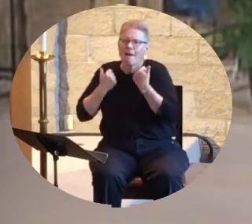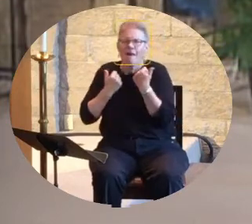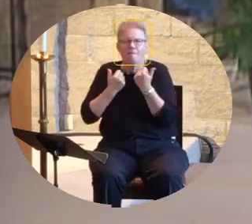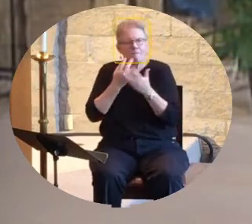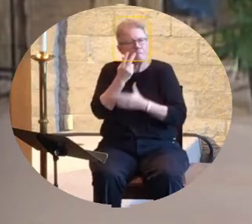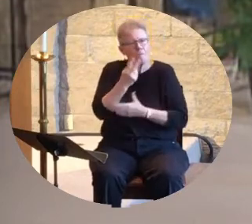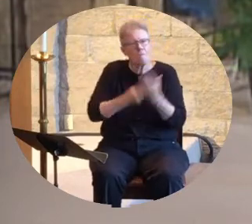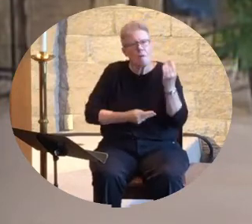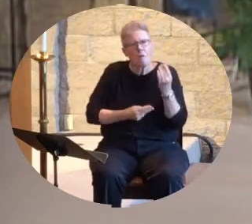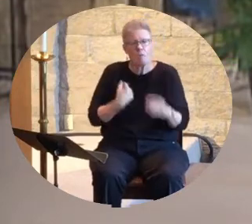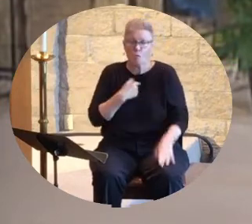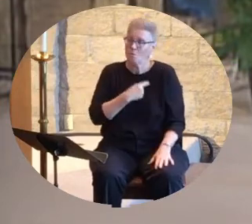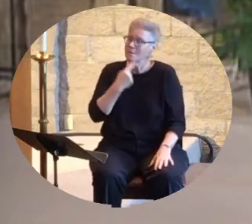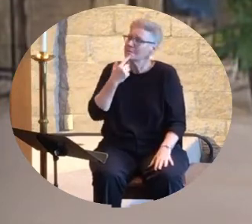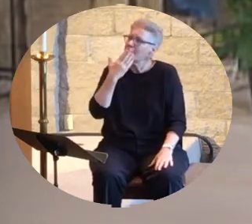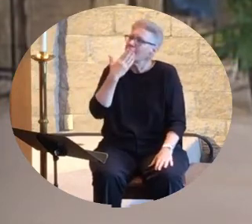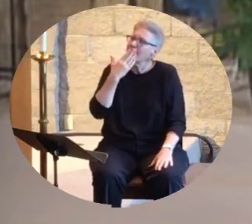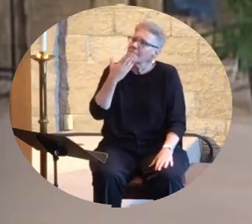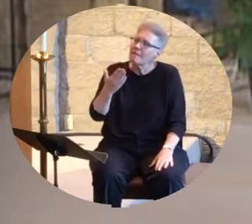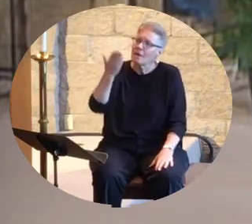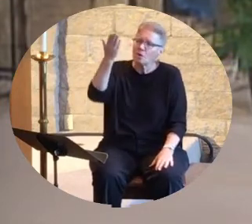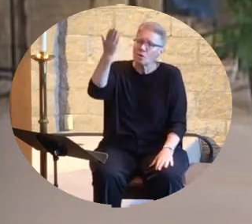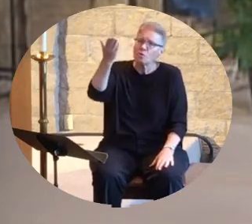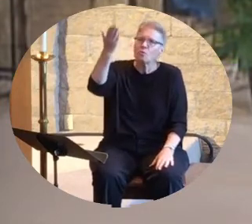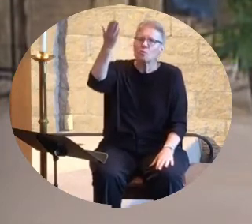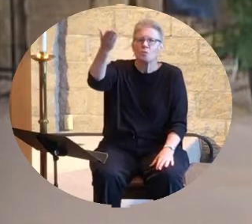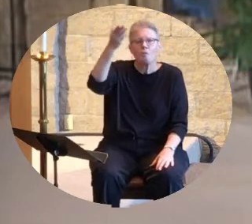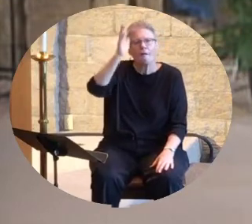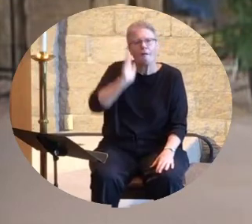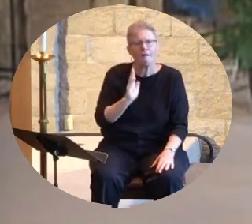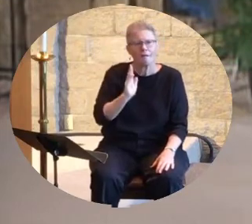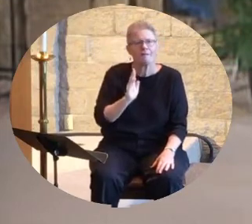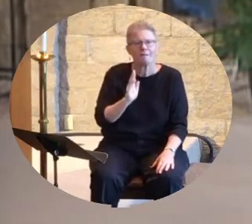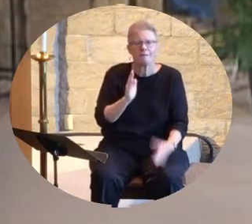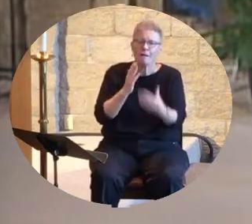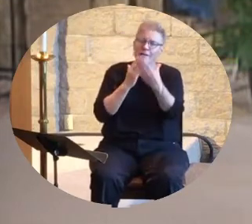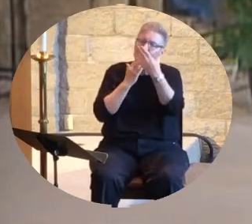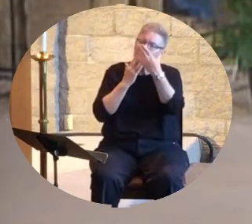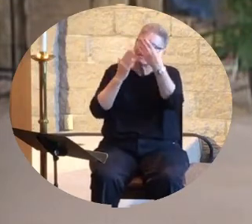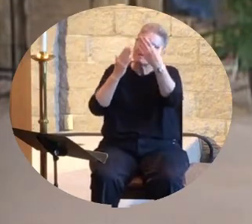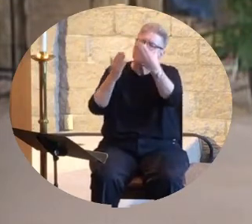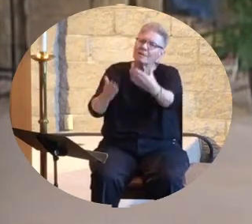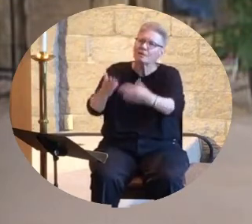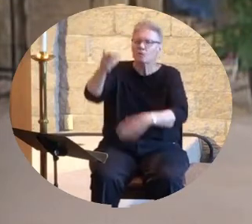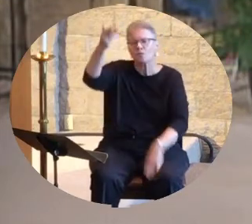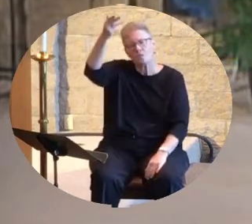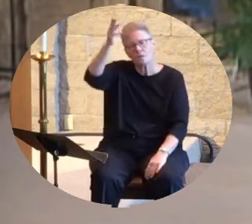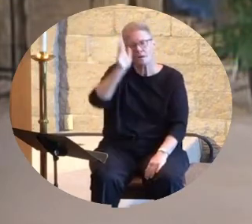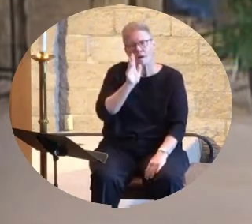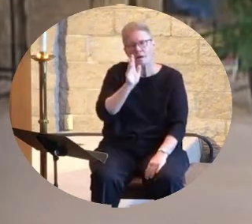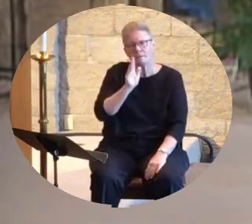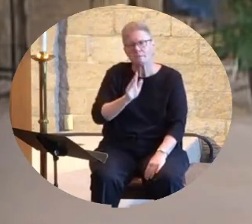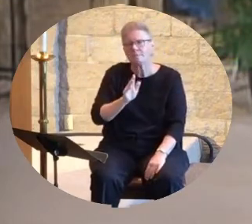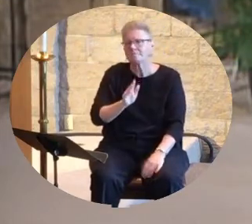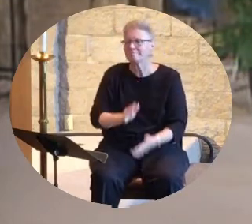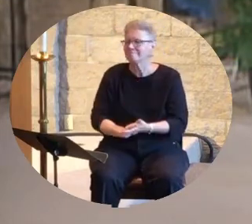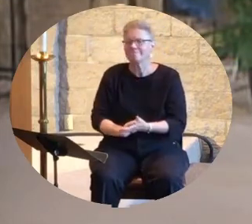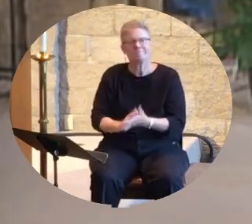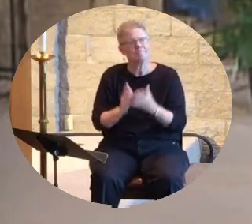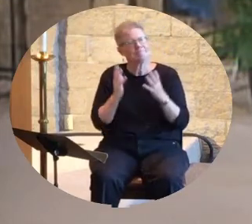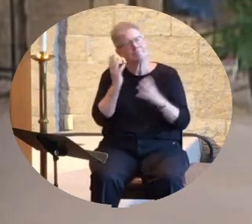God. Thank you, God. Thank you, God. What a